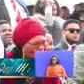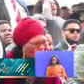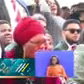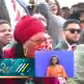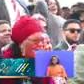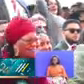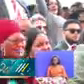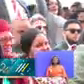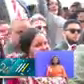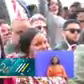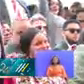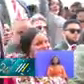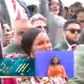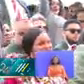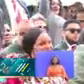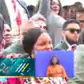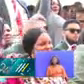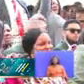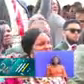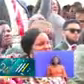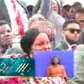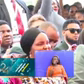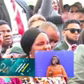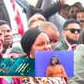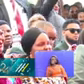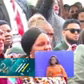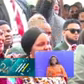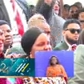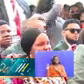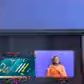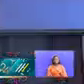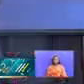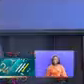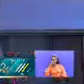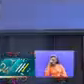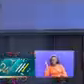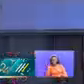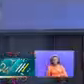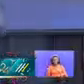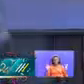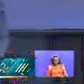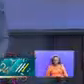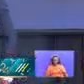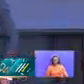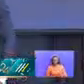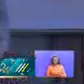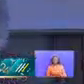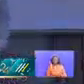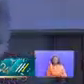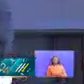so we we will go back for the sake of a generation because they can't